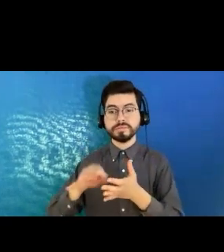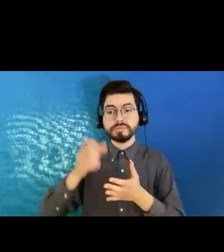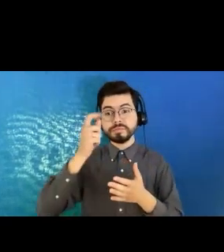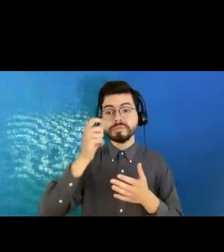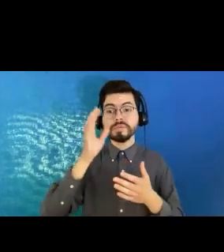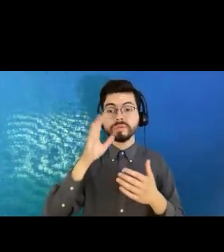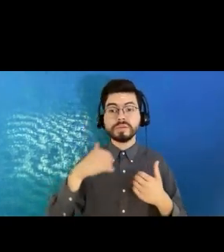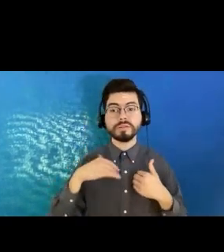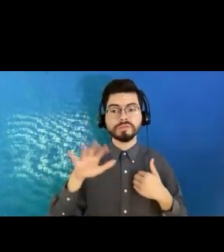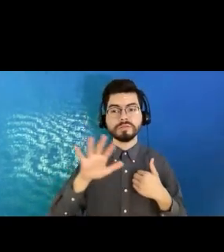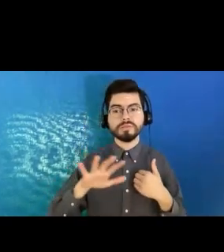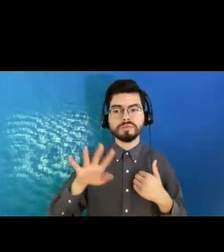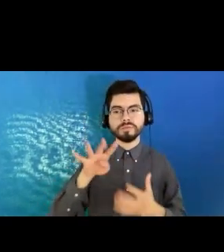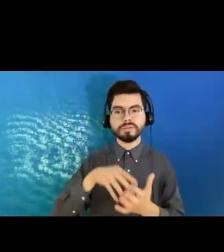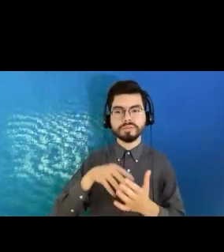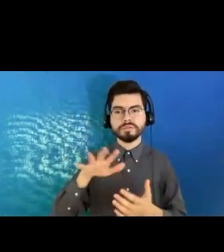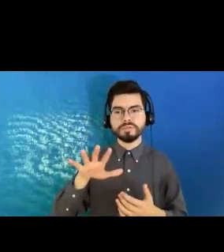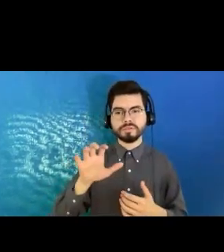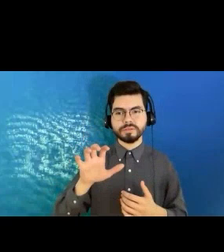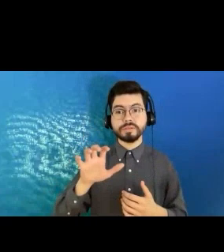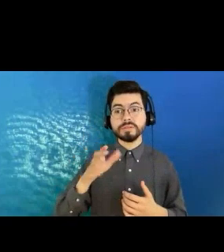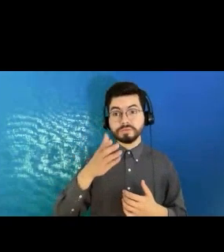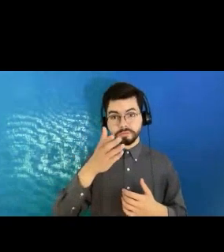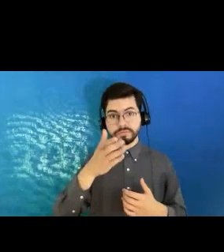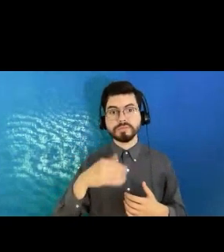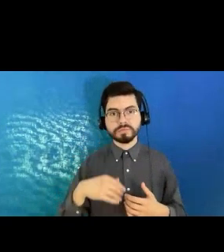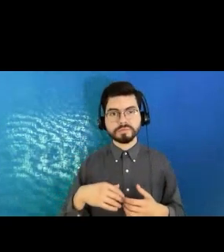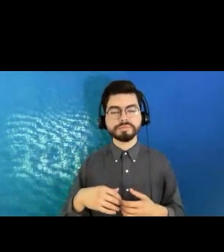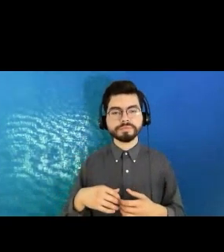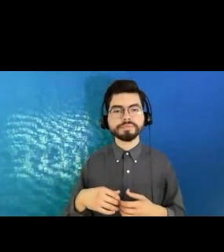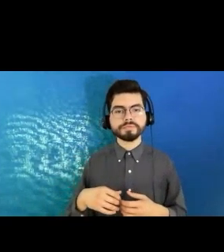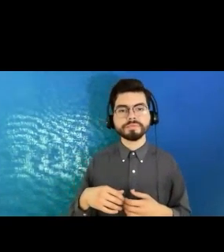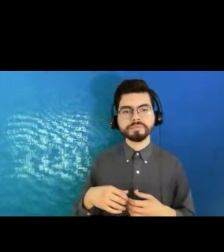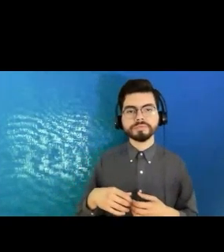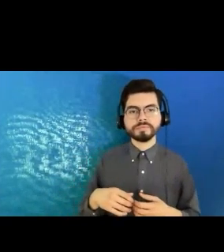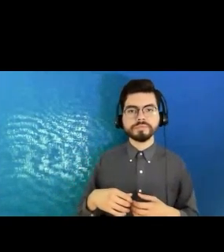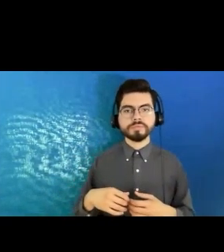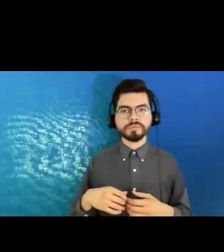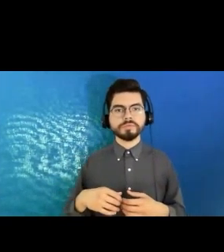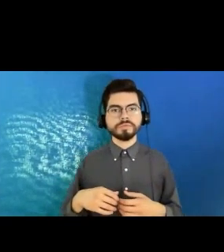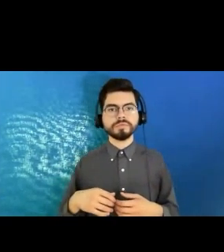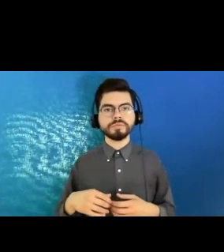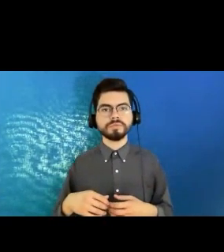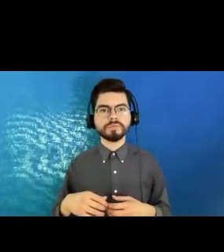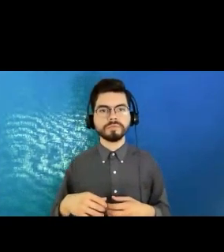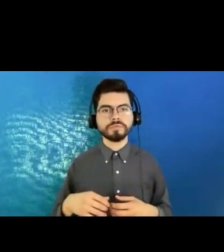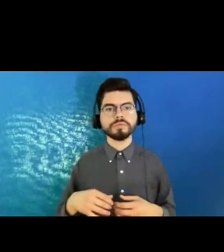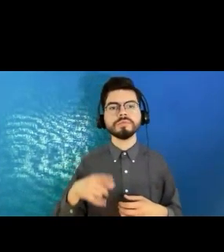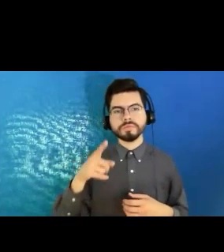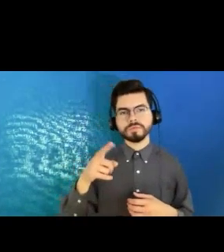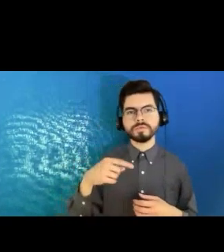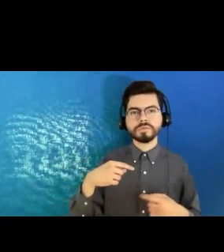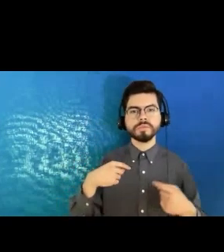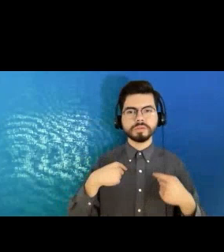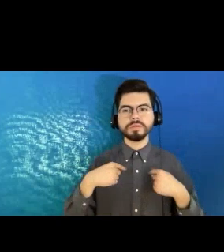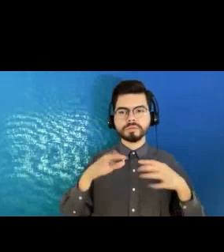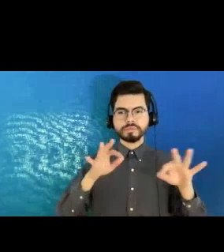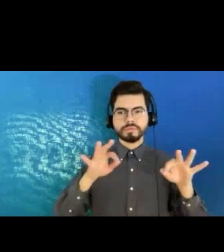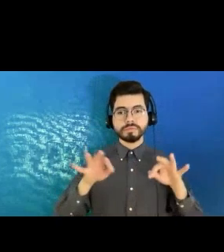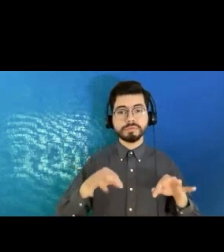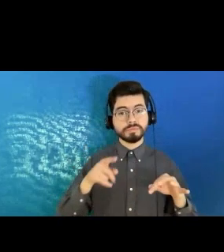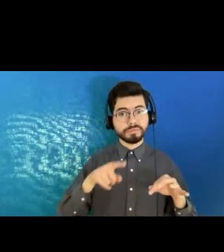4,500. We do have a new, go ahead. We do have, I talked about this. Do you guys need to know more